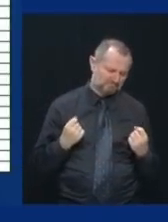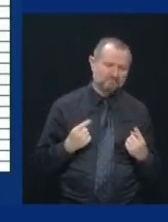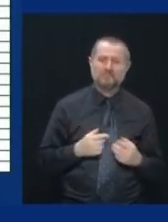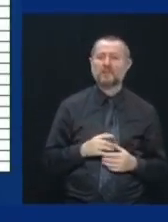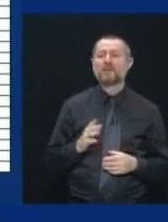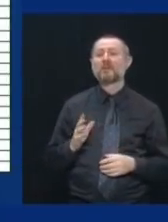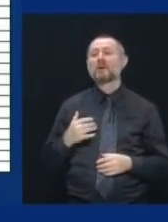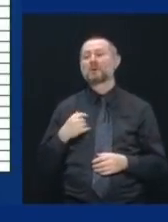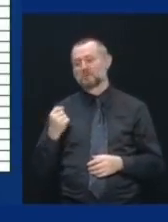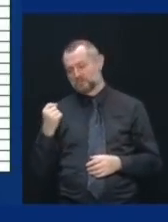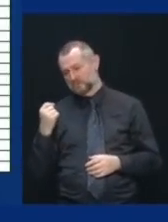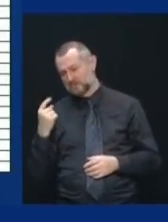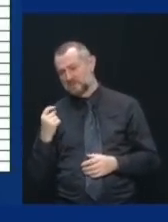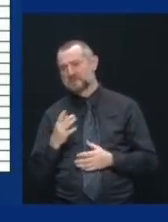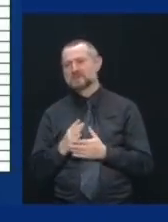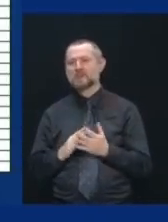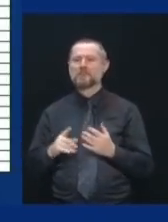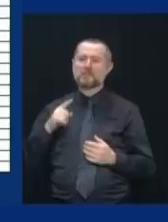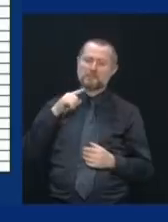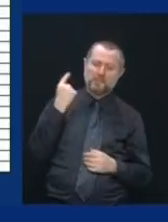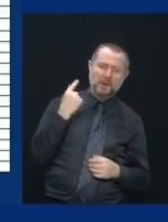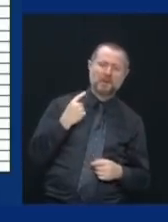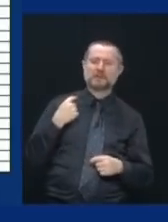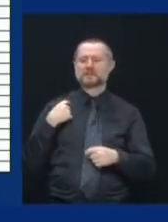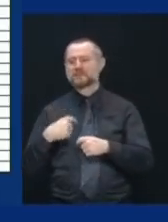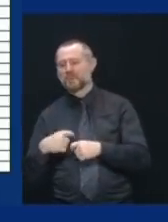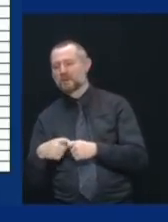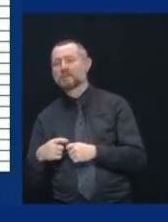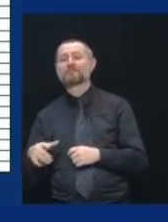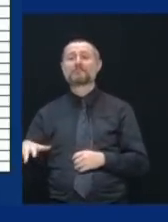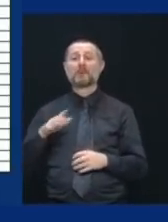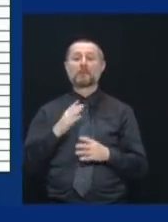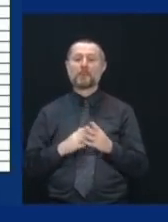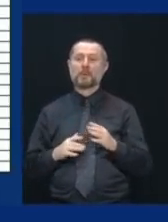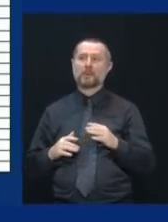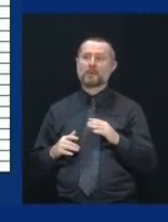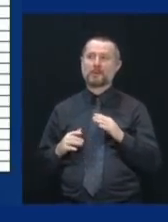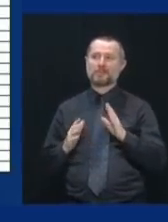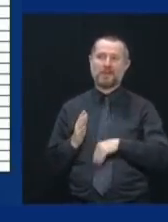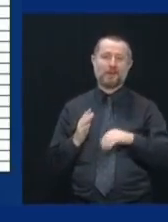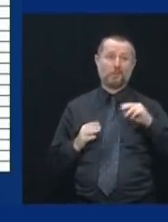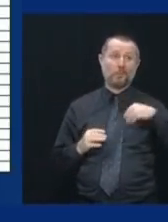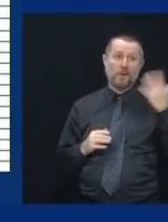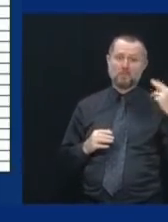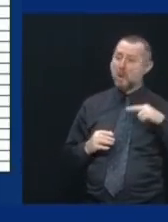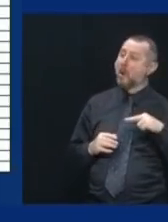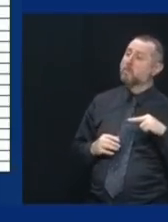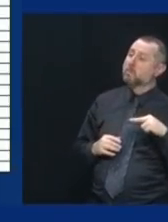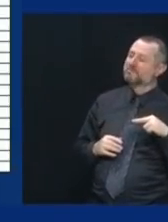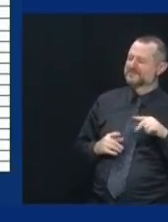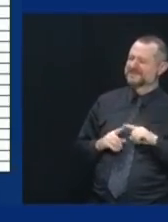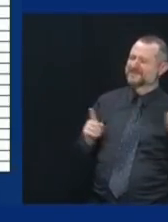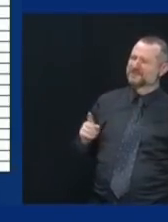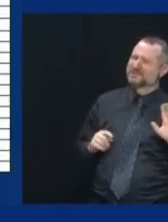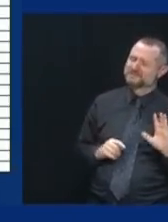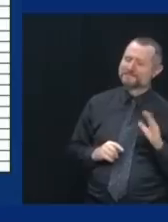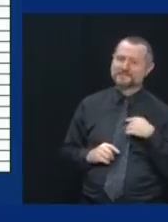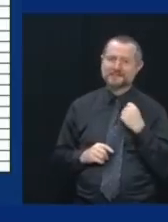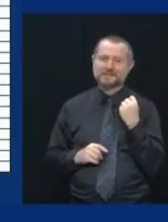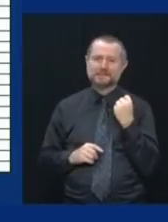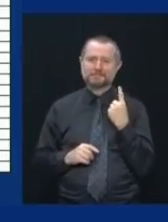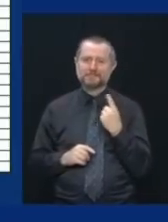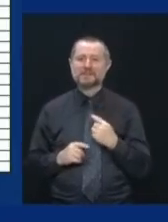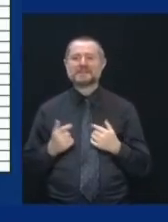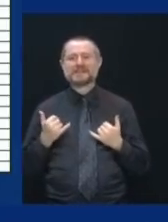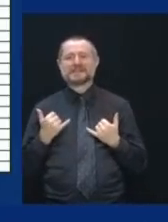racial differences in declination rates. I get that. But it still